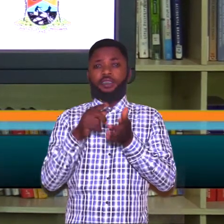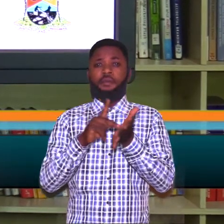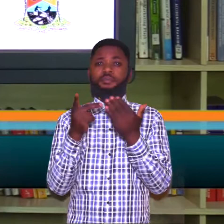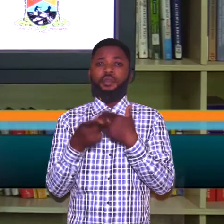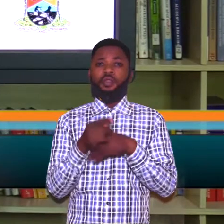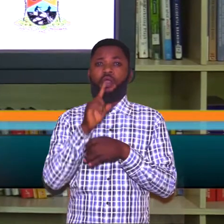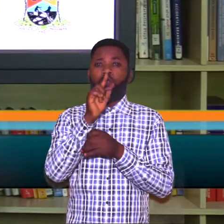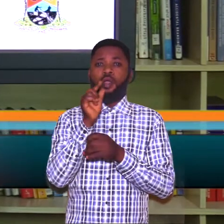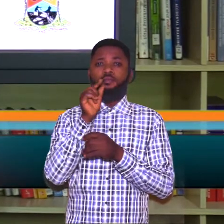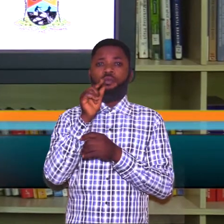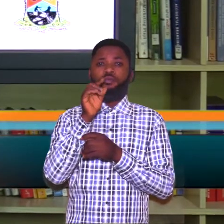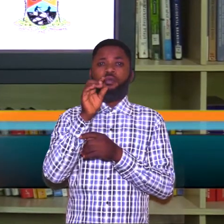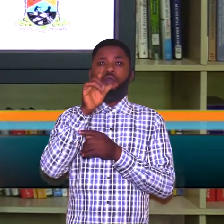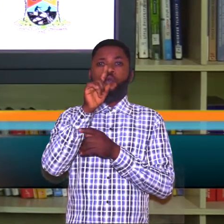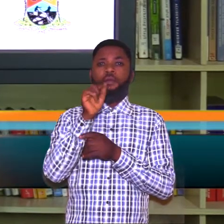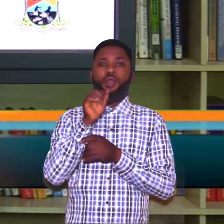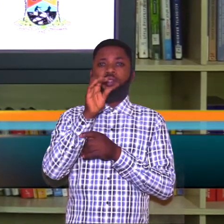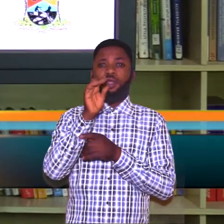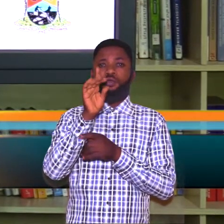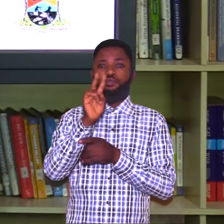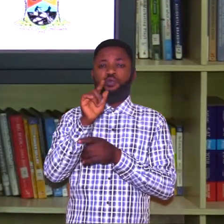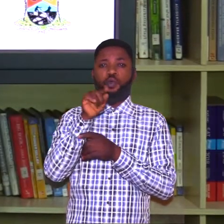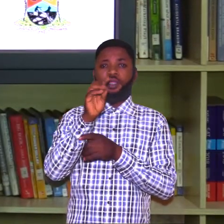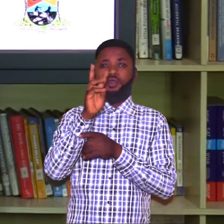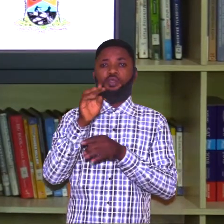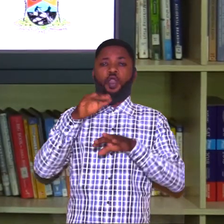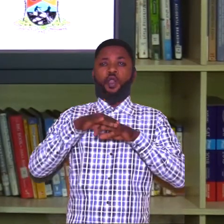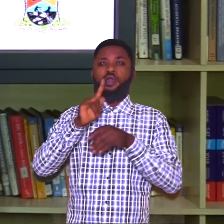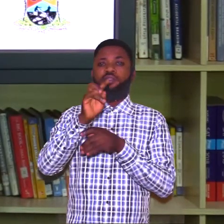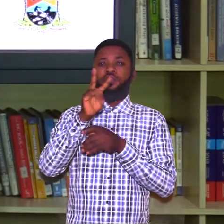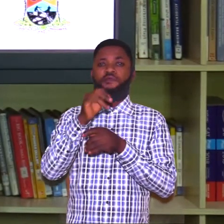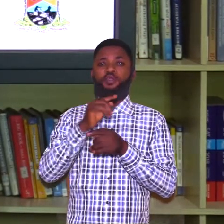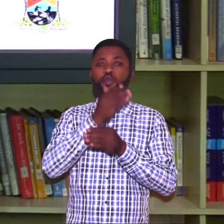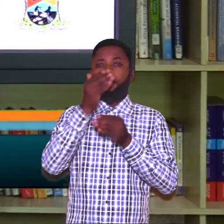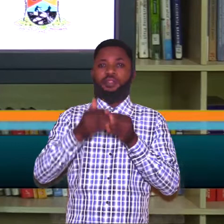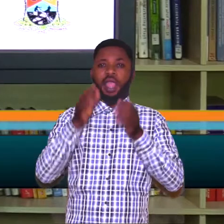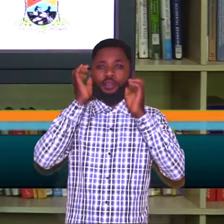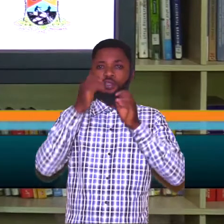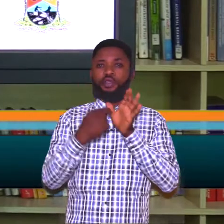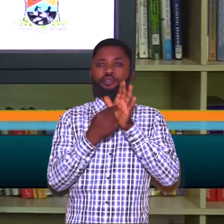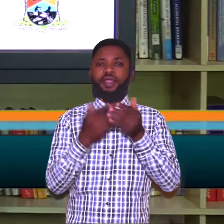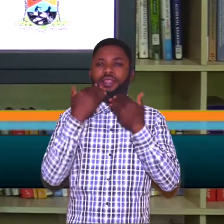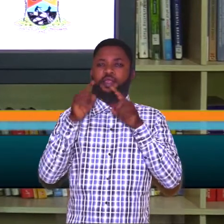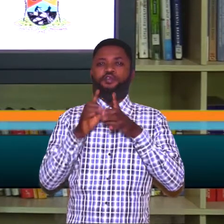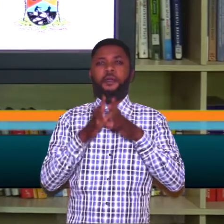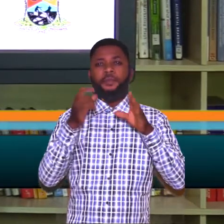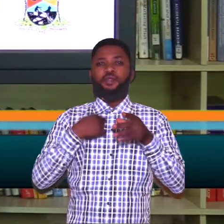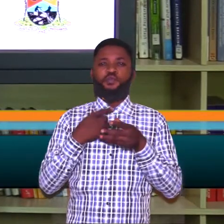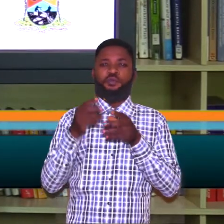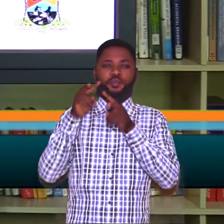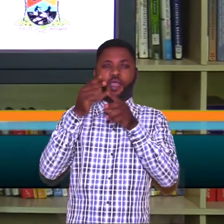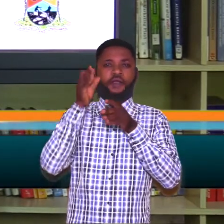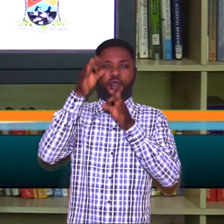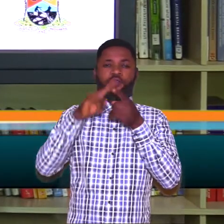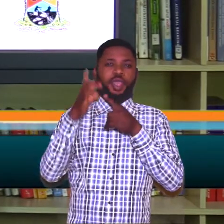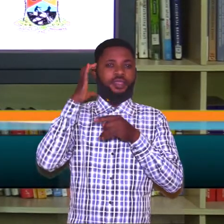episodes, the 1.0 to 4.0 series of the TVET Total Education Show. Thank you so much, and looking forward